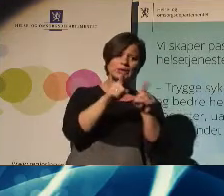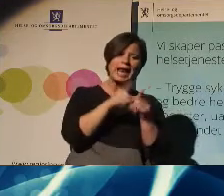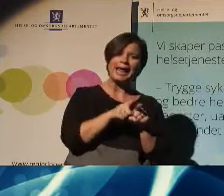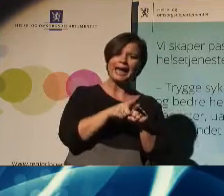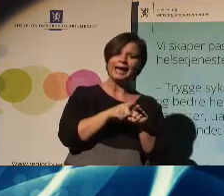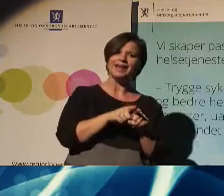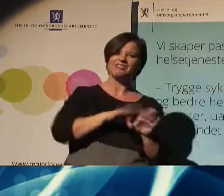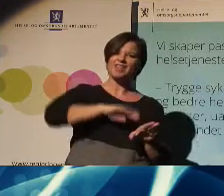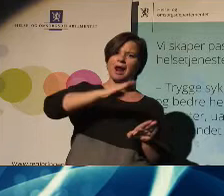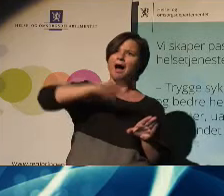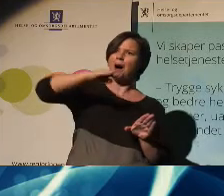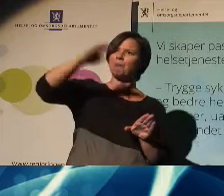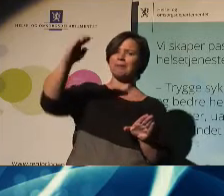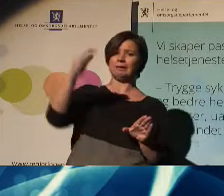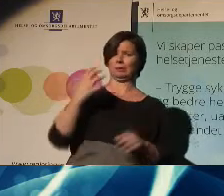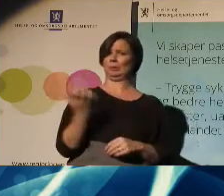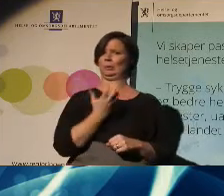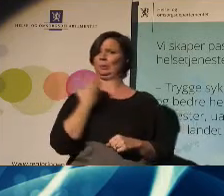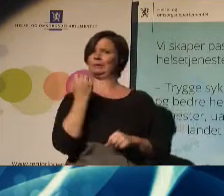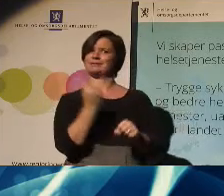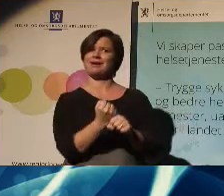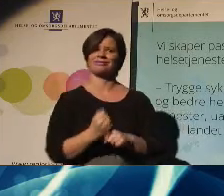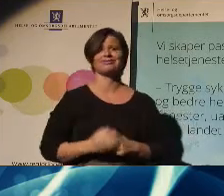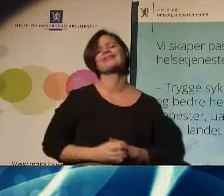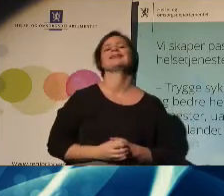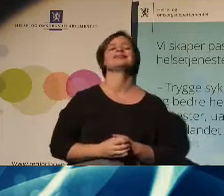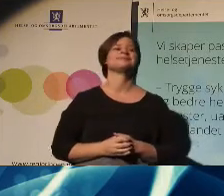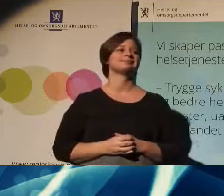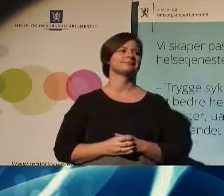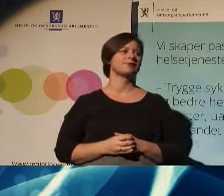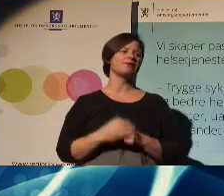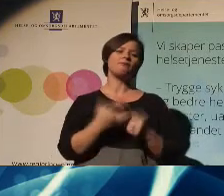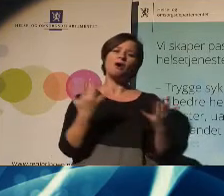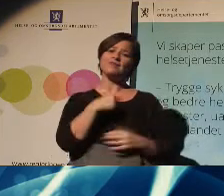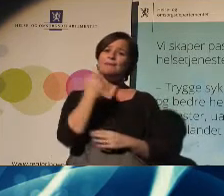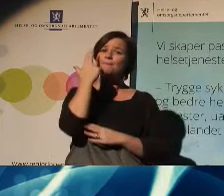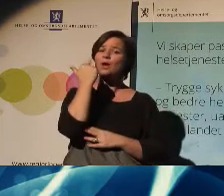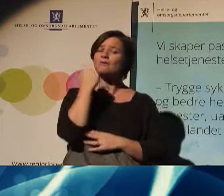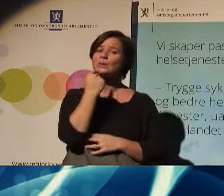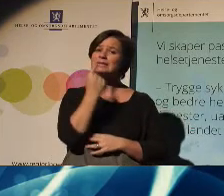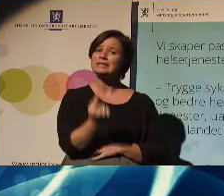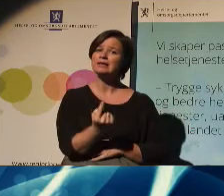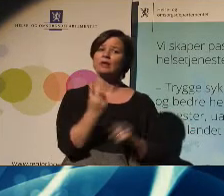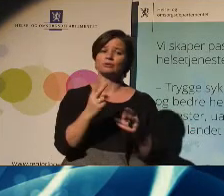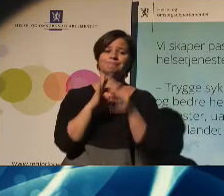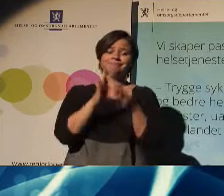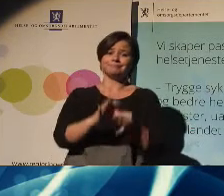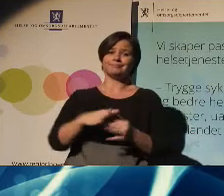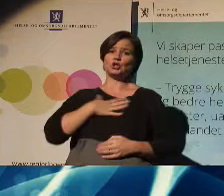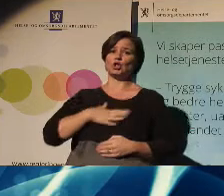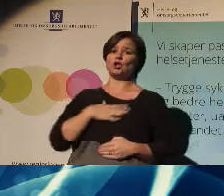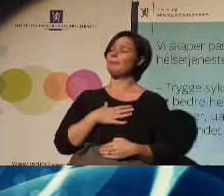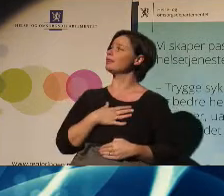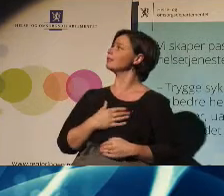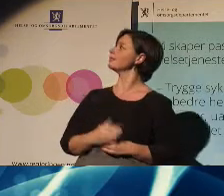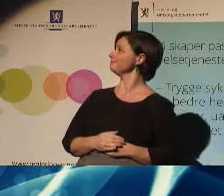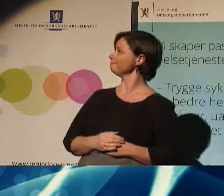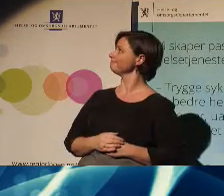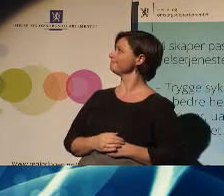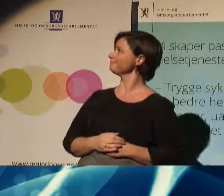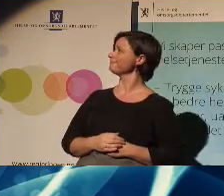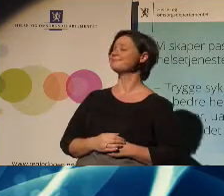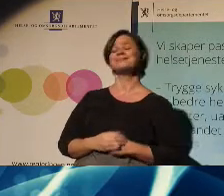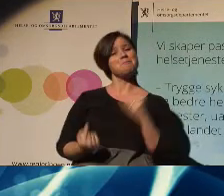So, isn't that incredible? And what we're trying to say here is that in Parkinson's disease, compensation is